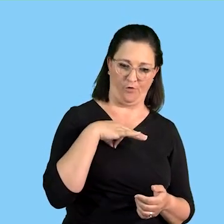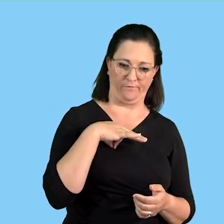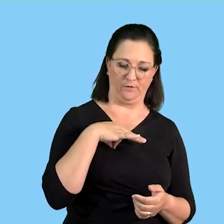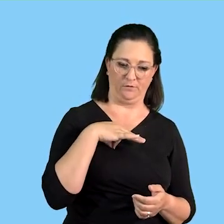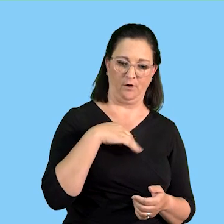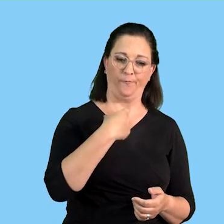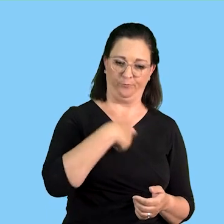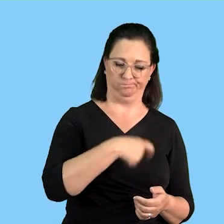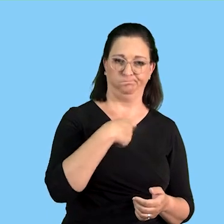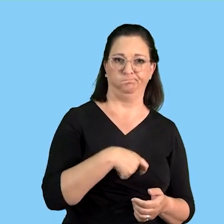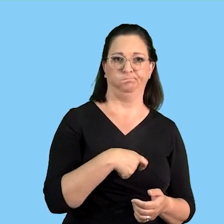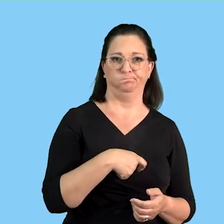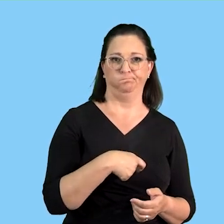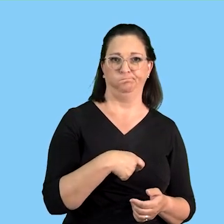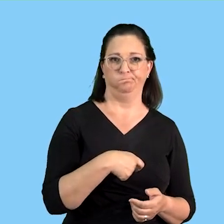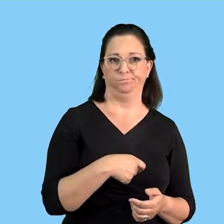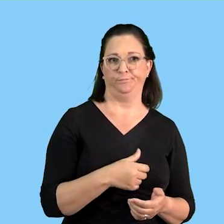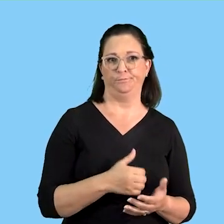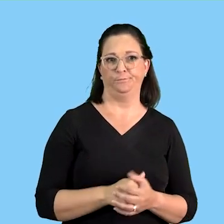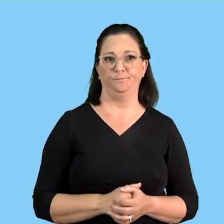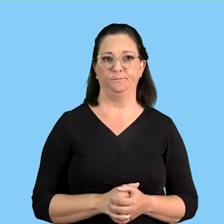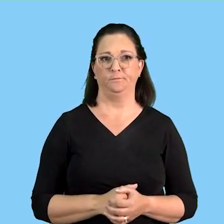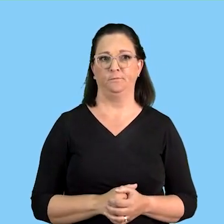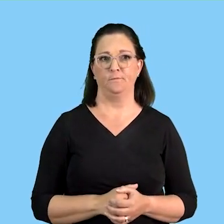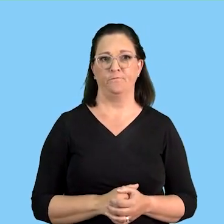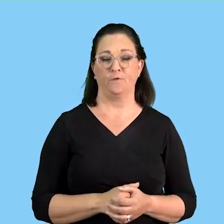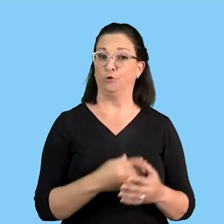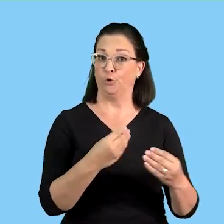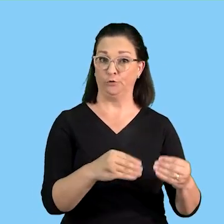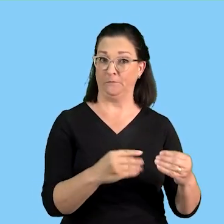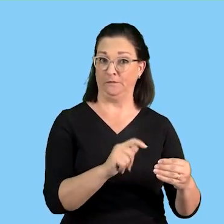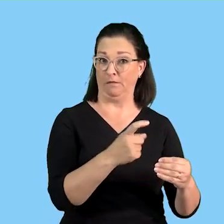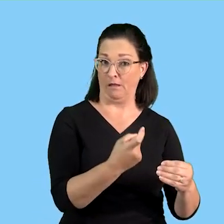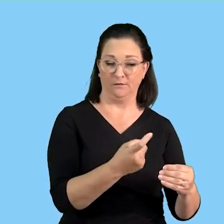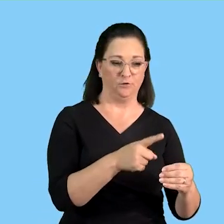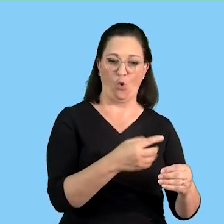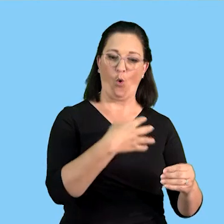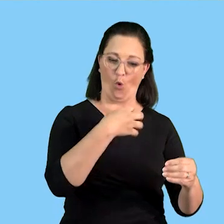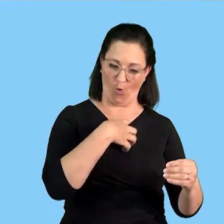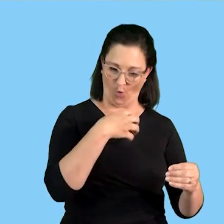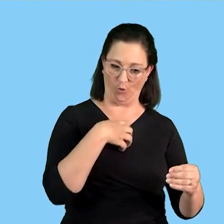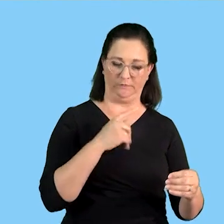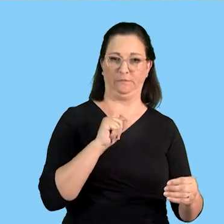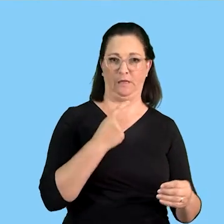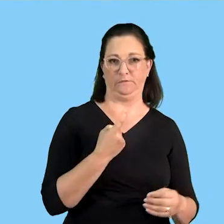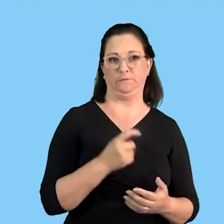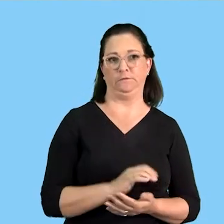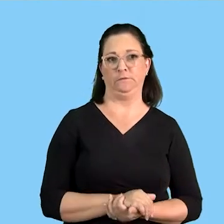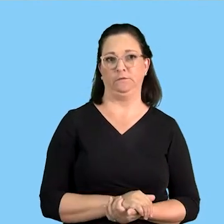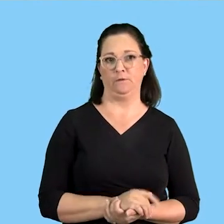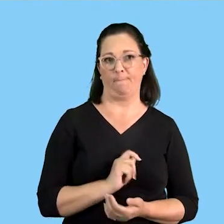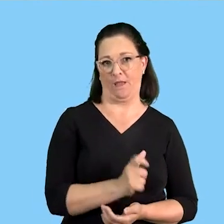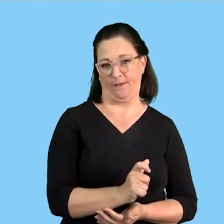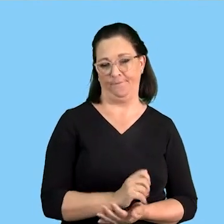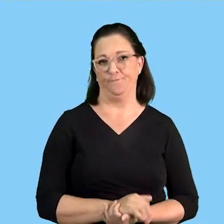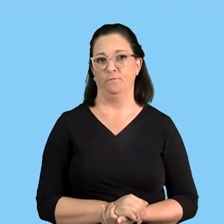profit in personal capacity, meaning in their personal capacity. The business is not taxed, but the owner is the one who's